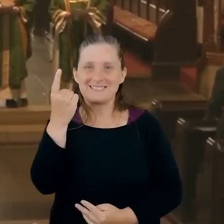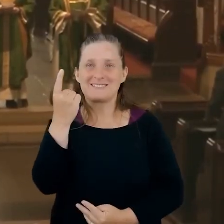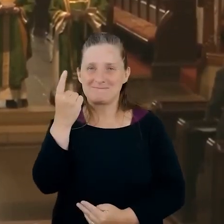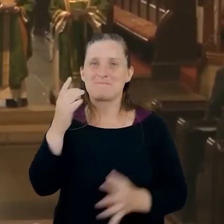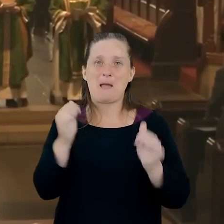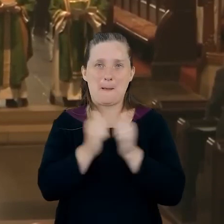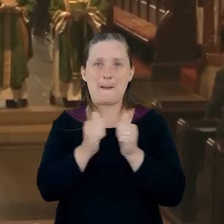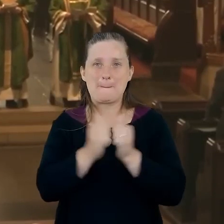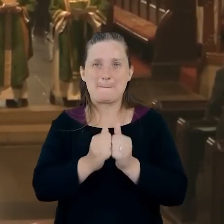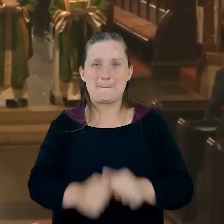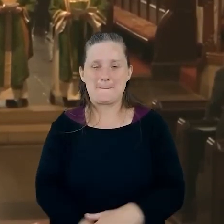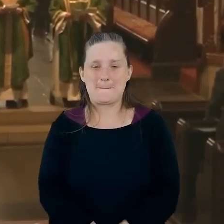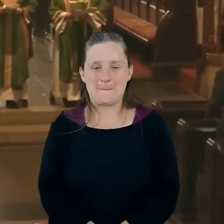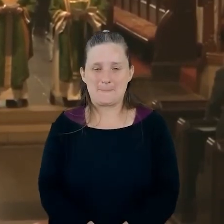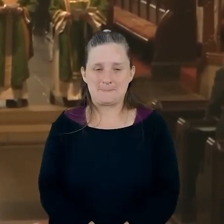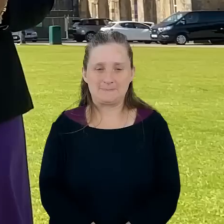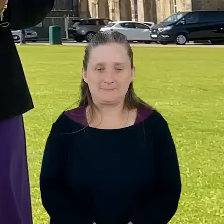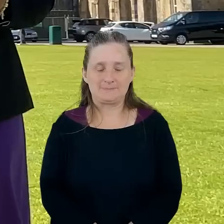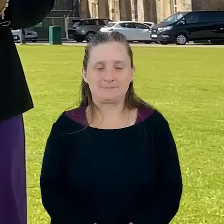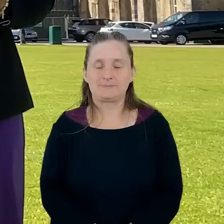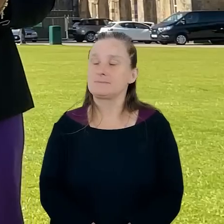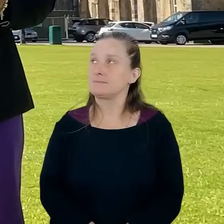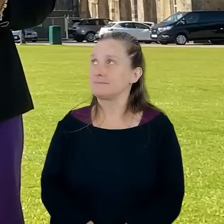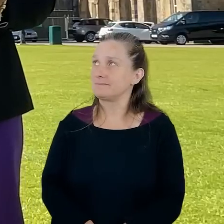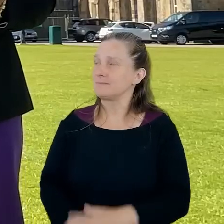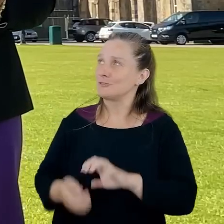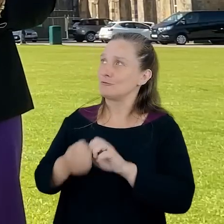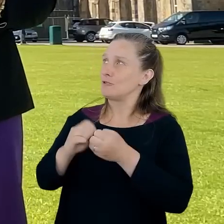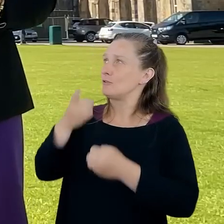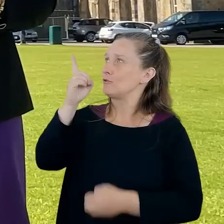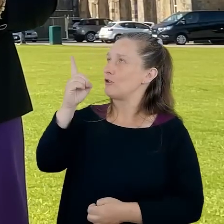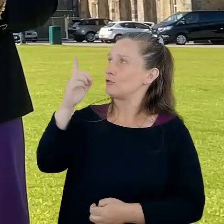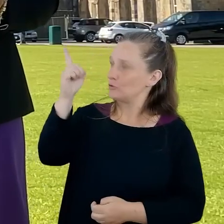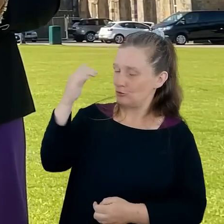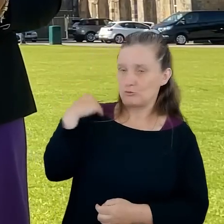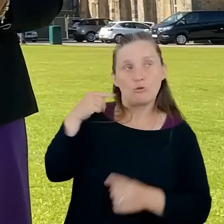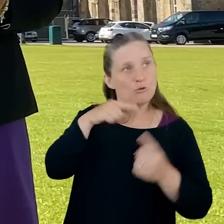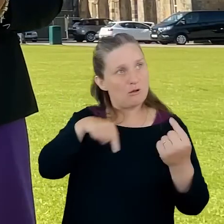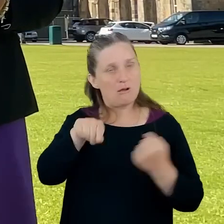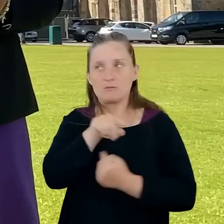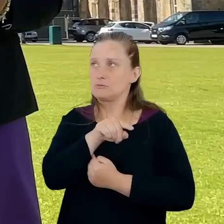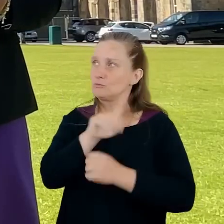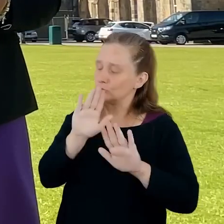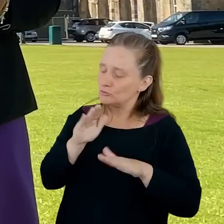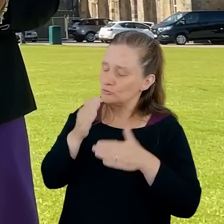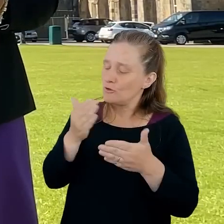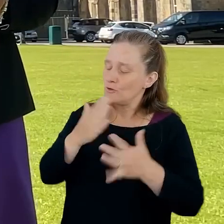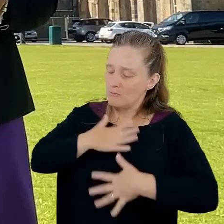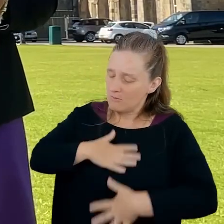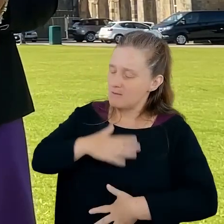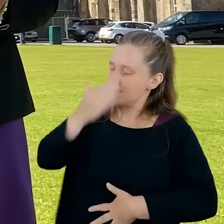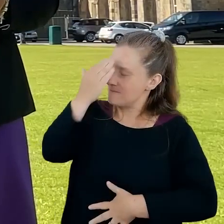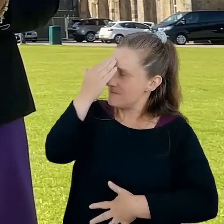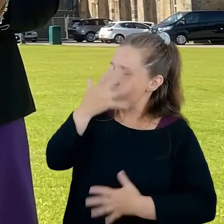Spirit. Amen. Creator God, You call us to love and serve you with body, mind